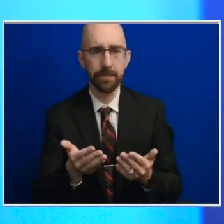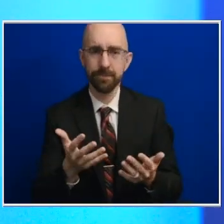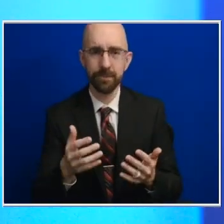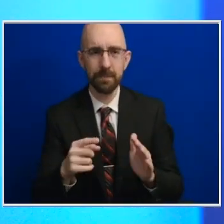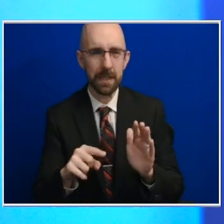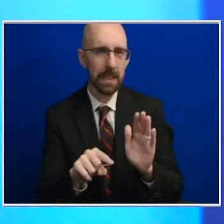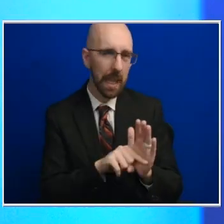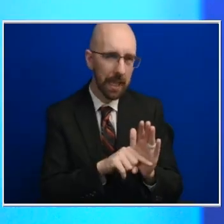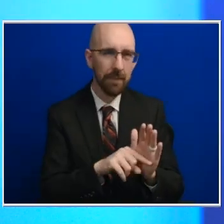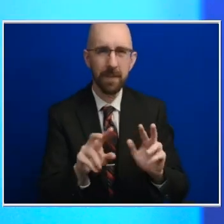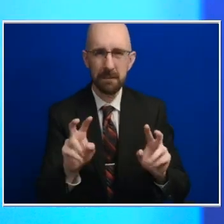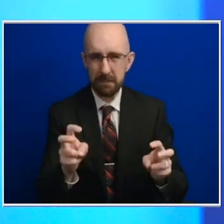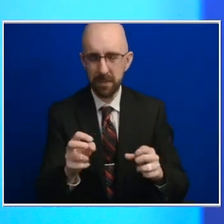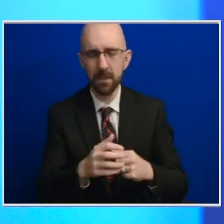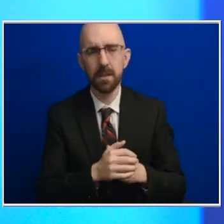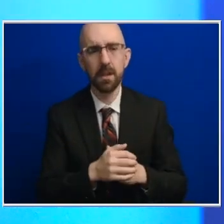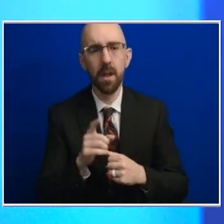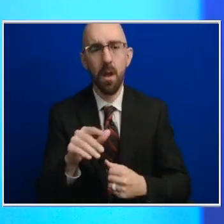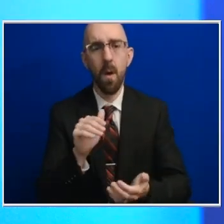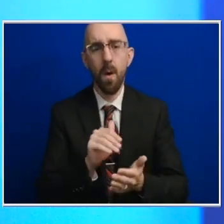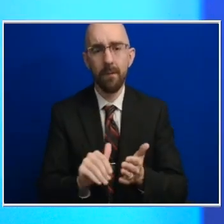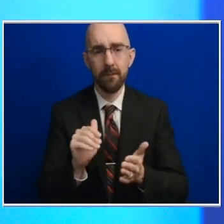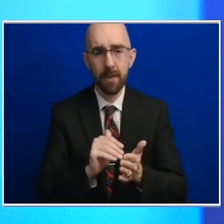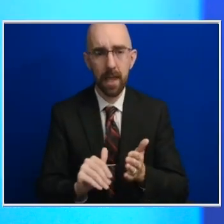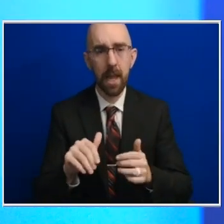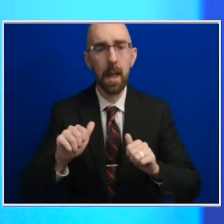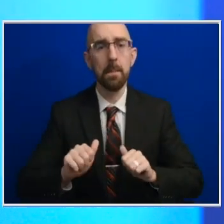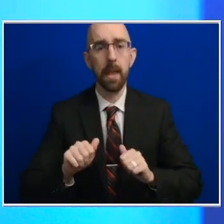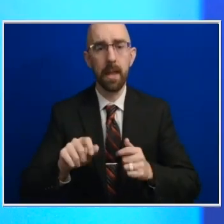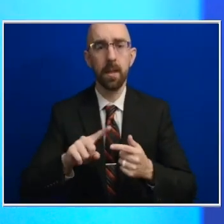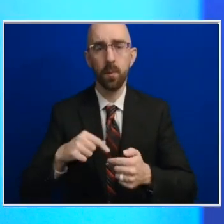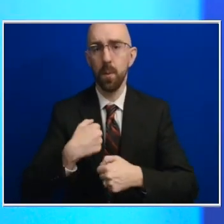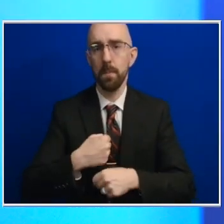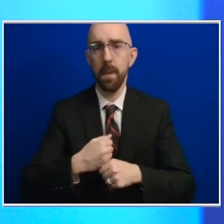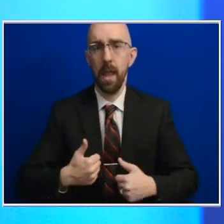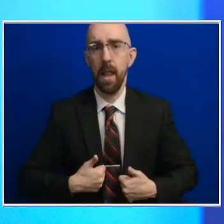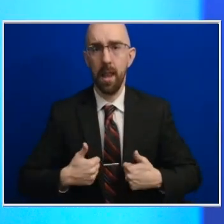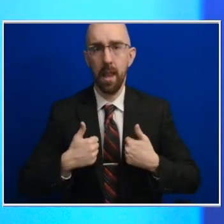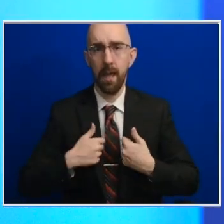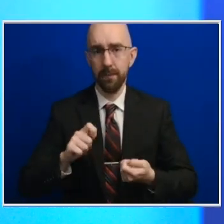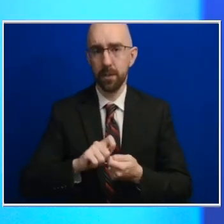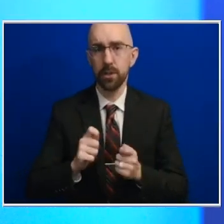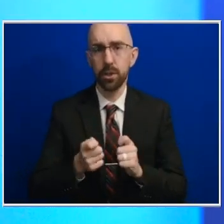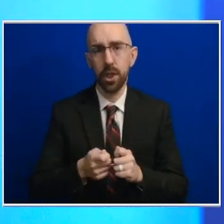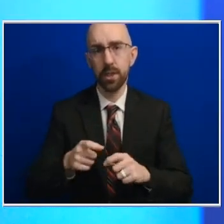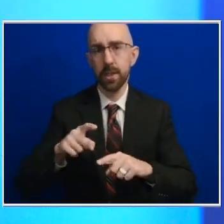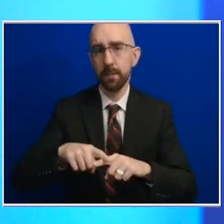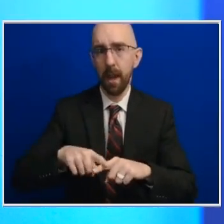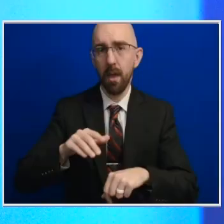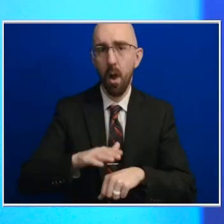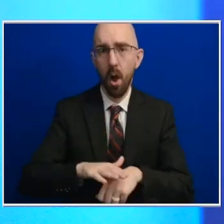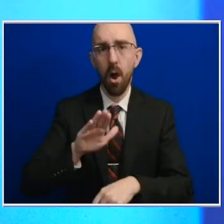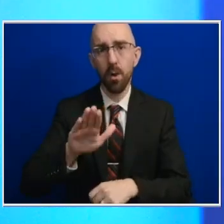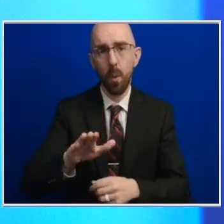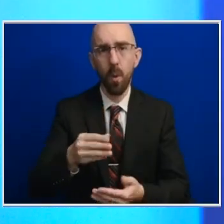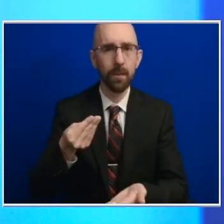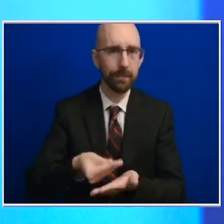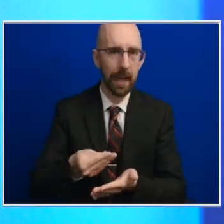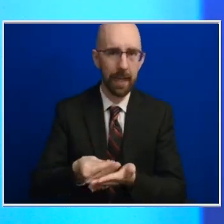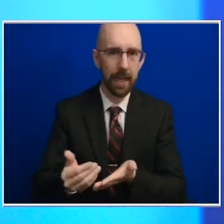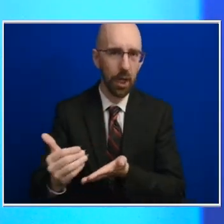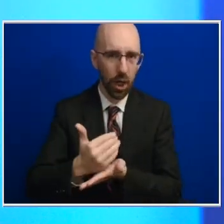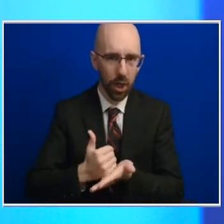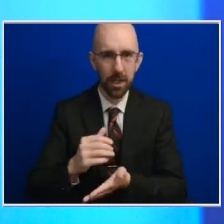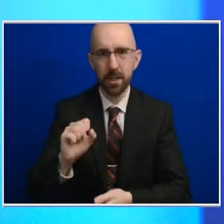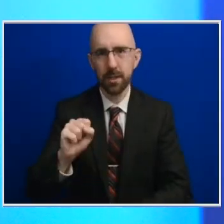here. Oftentimes, the ability to make these lifestyle changes depends upon your socioeconomic status.